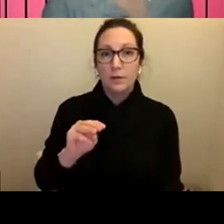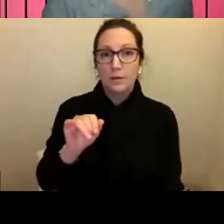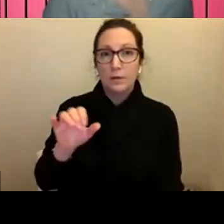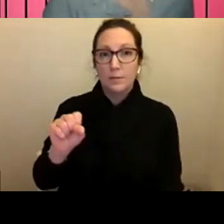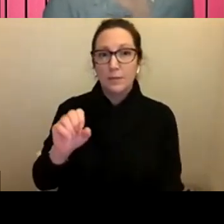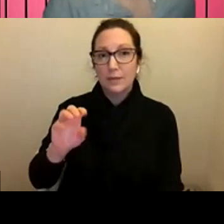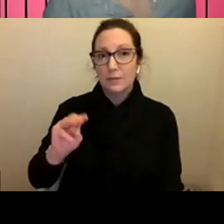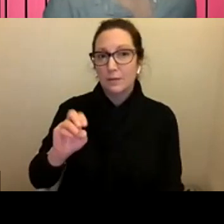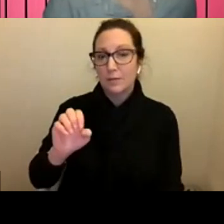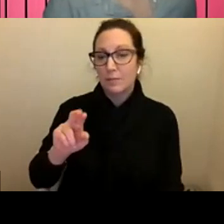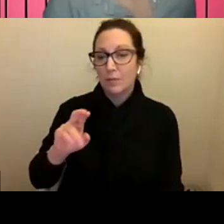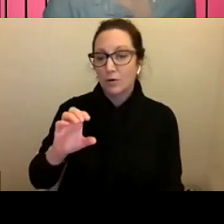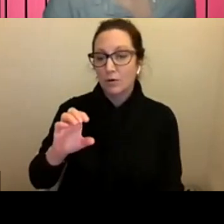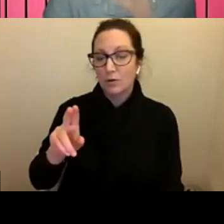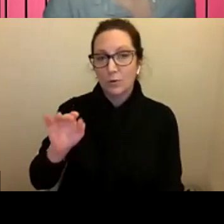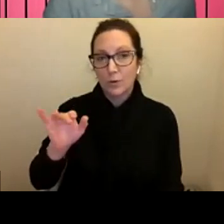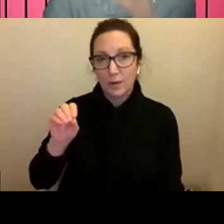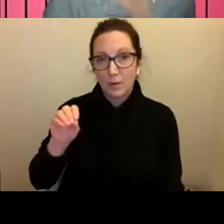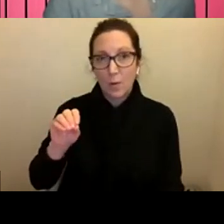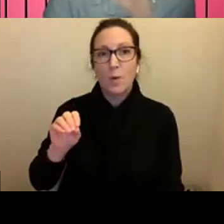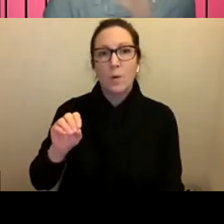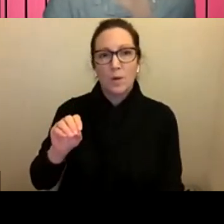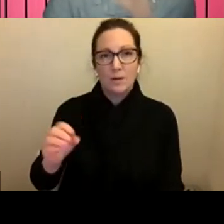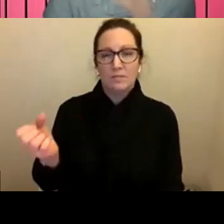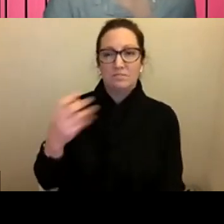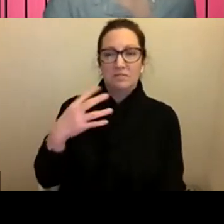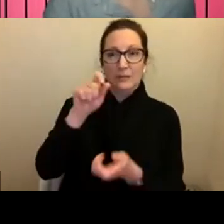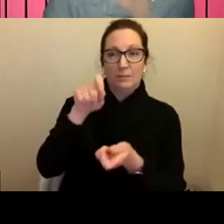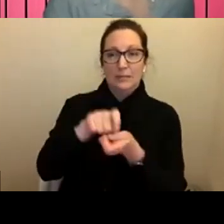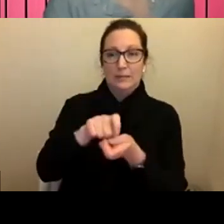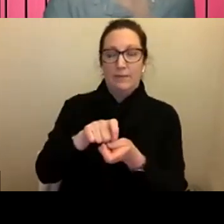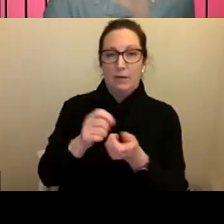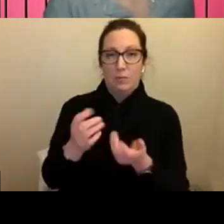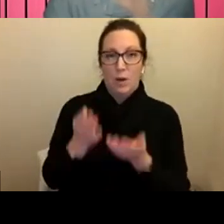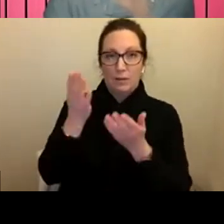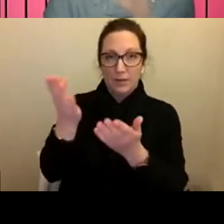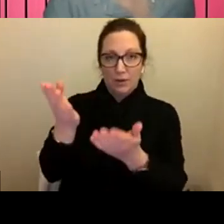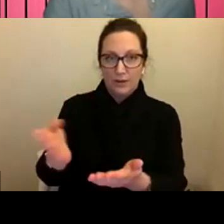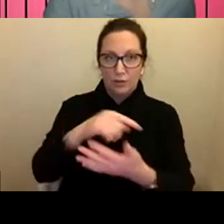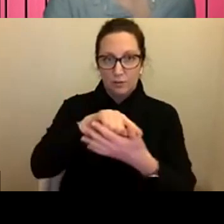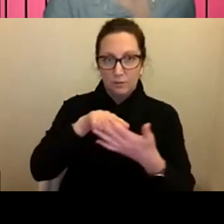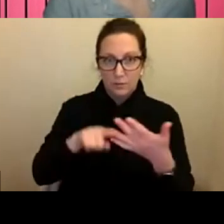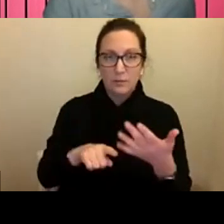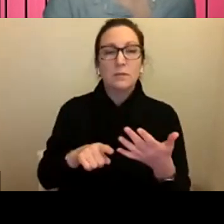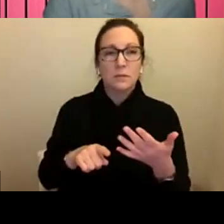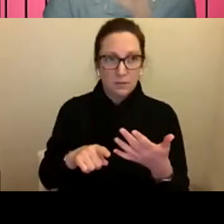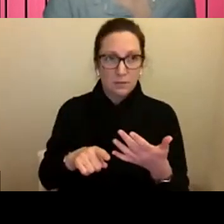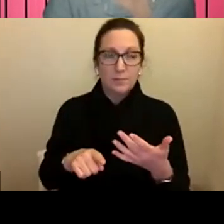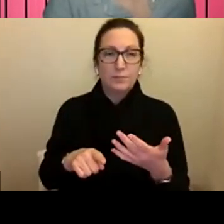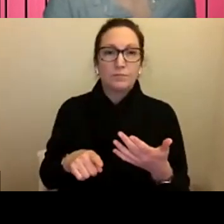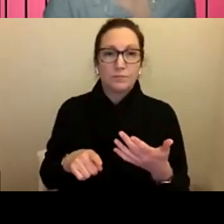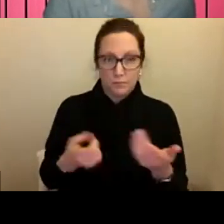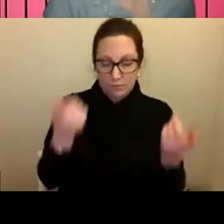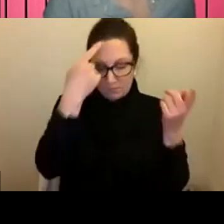Mercurio who provided some specific recommendations. I hope, like Ms. Tung mentioned, that we will